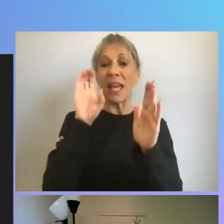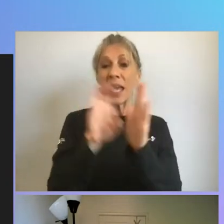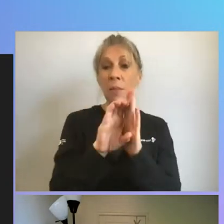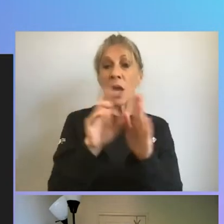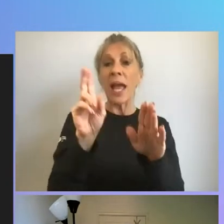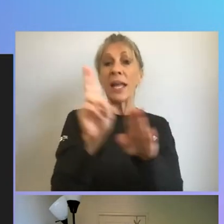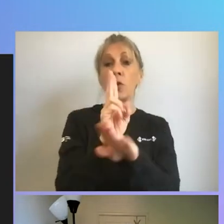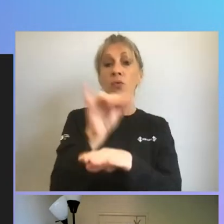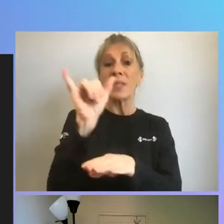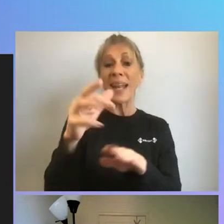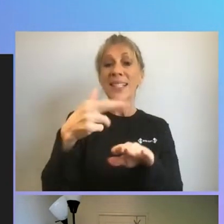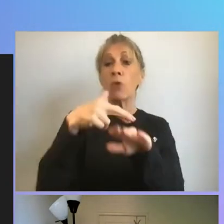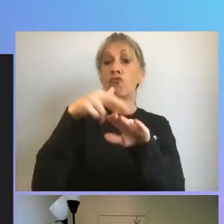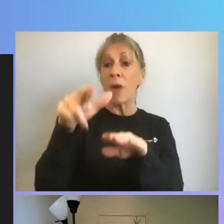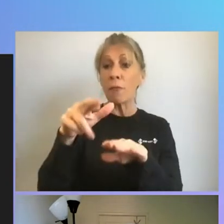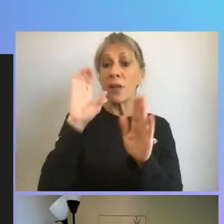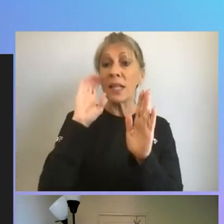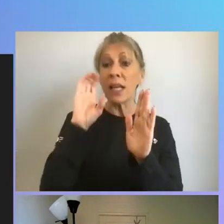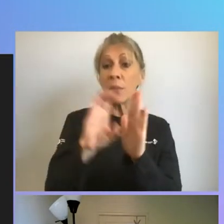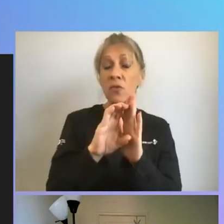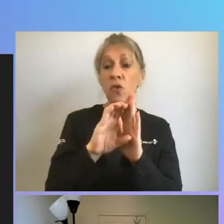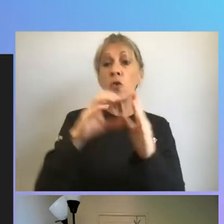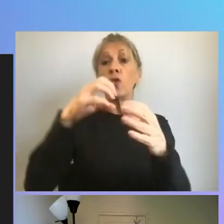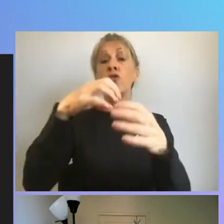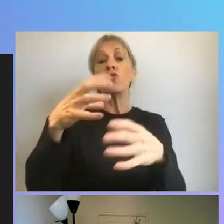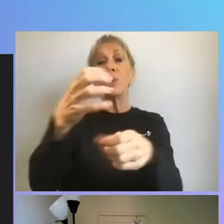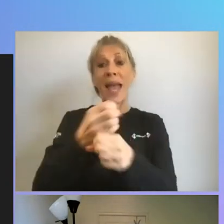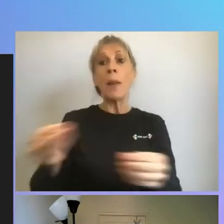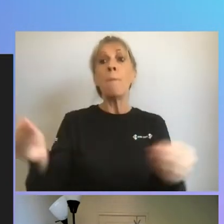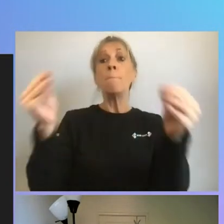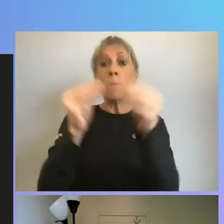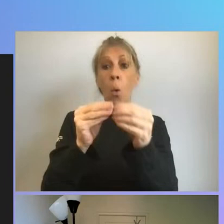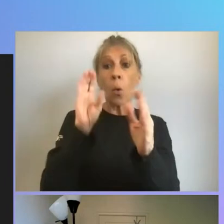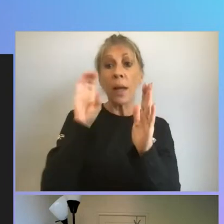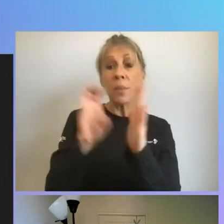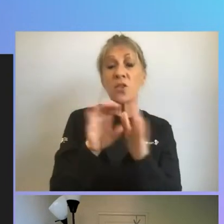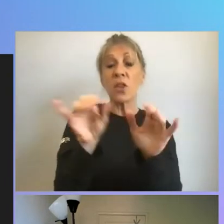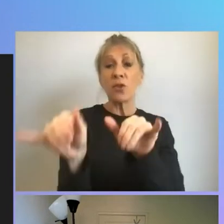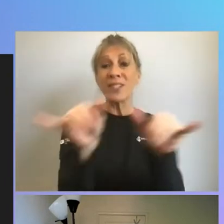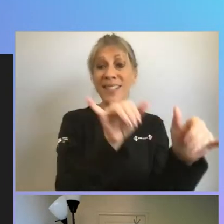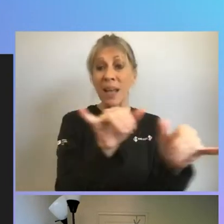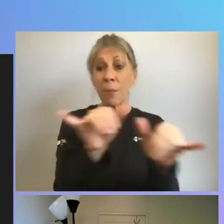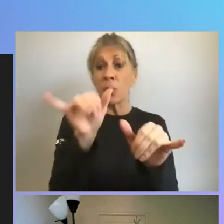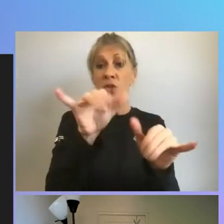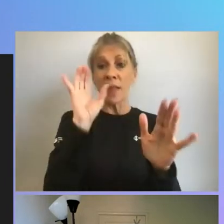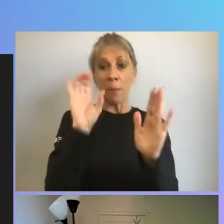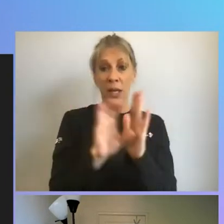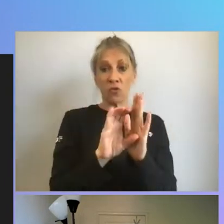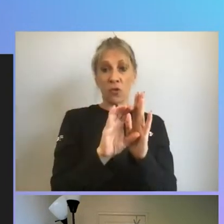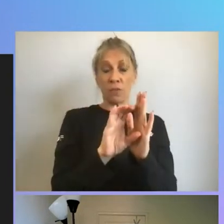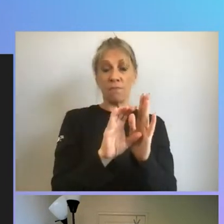image to generate more images that are similar to that particular image that they like.